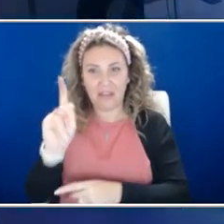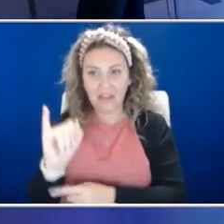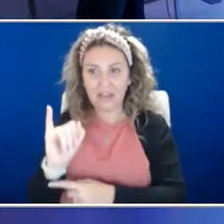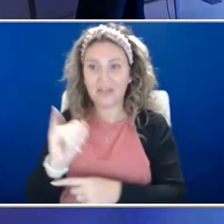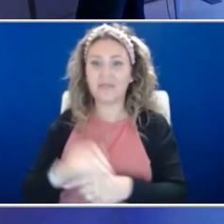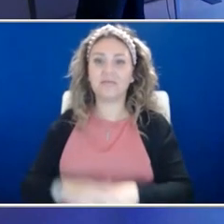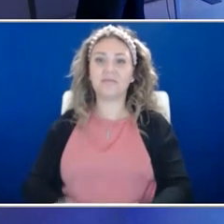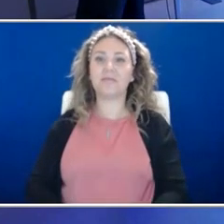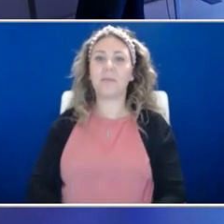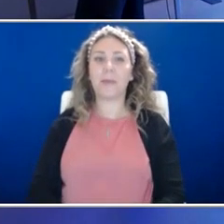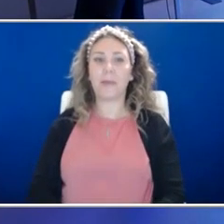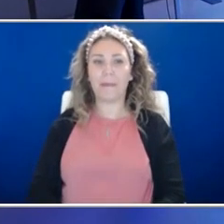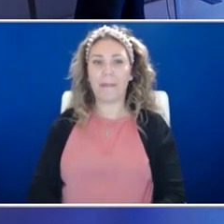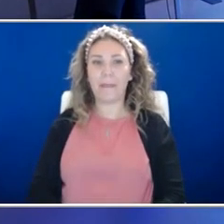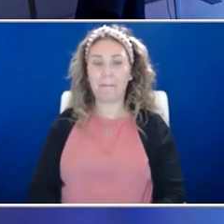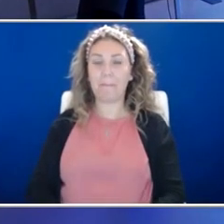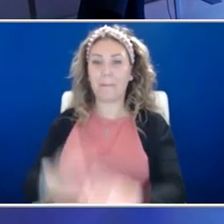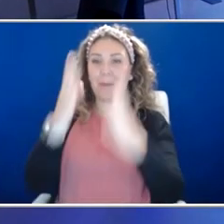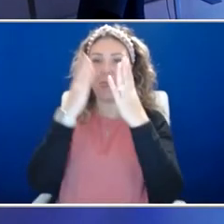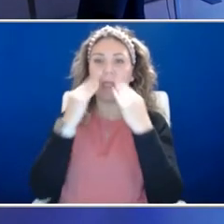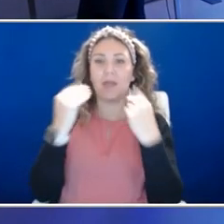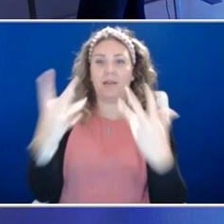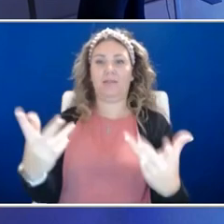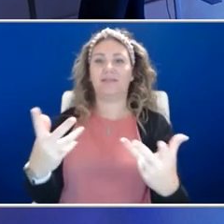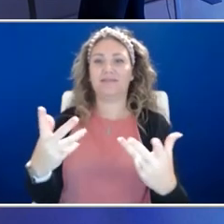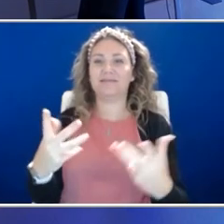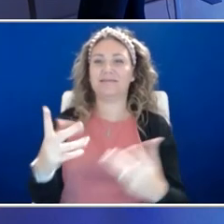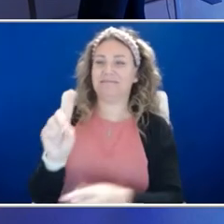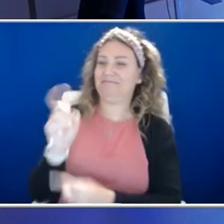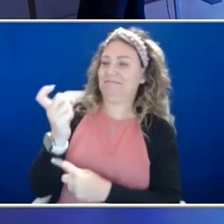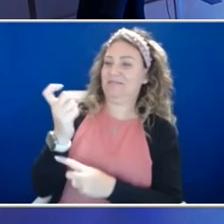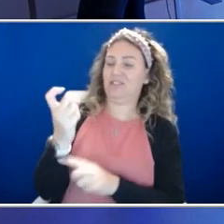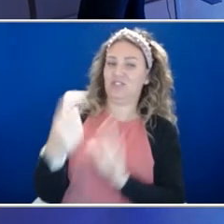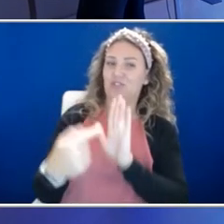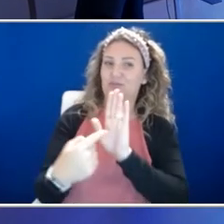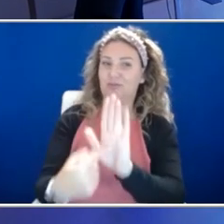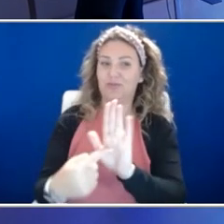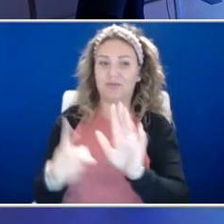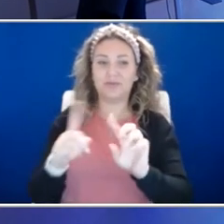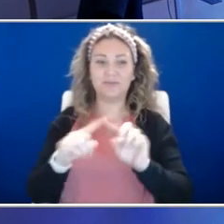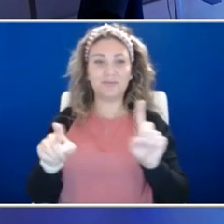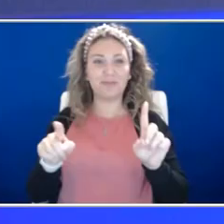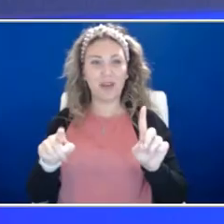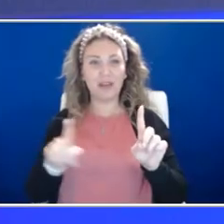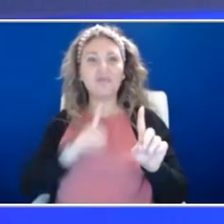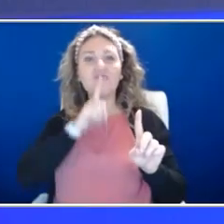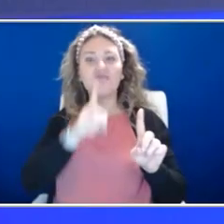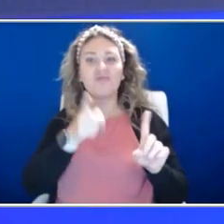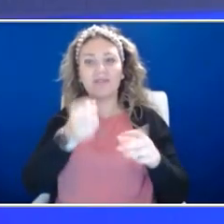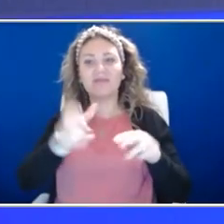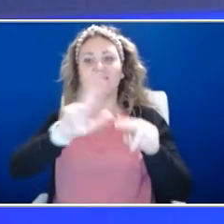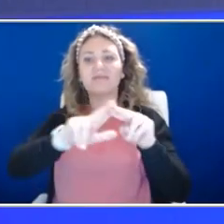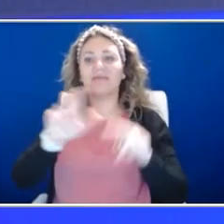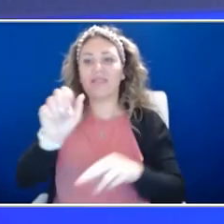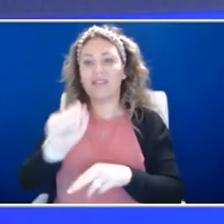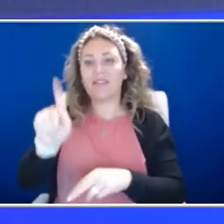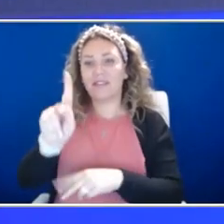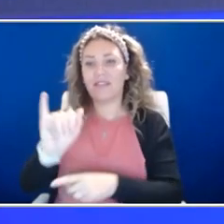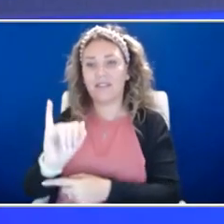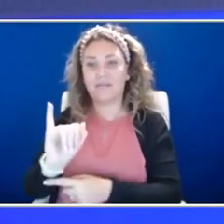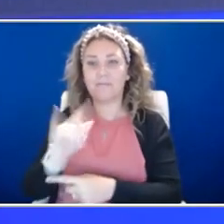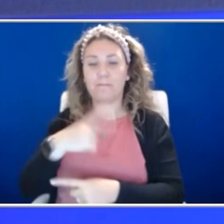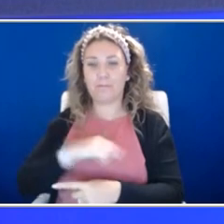So there are data with diagnostic codes that show that. But there's also a real increase in acute kidney injury, and we know that